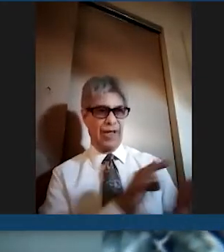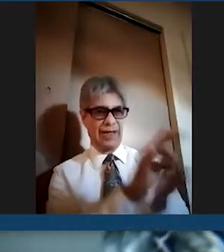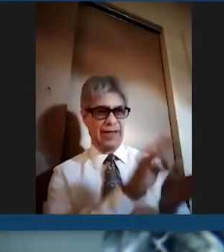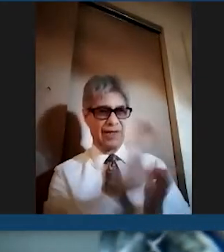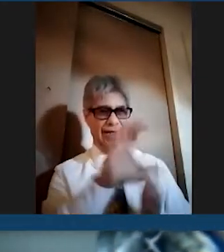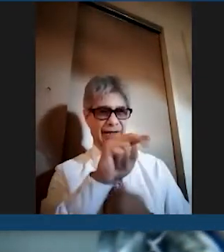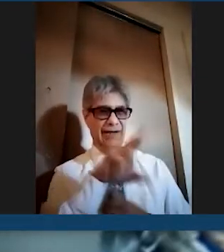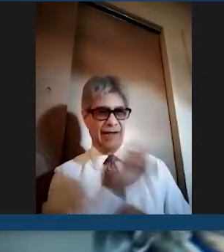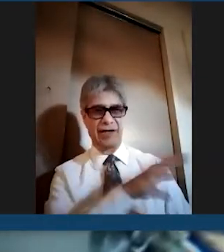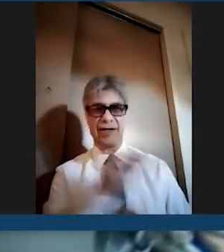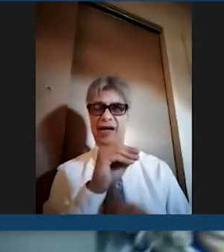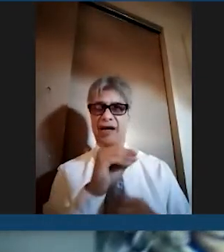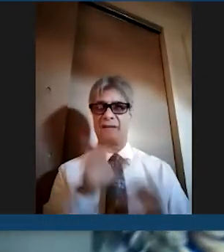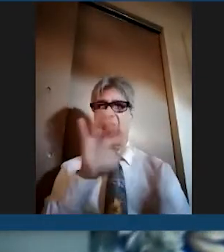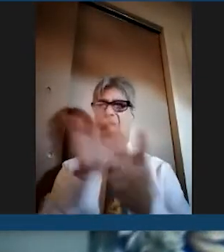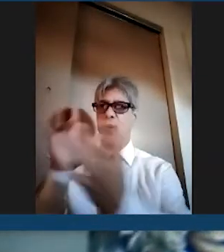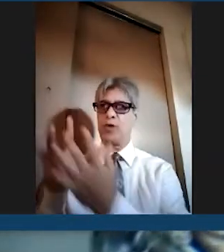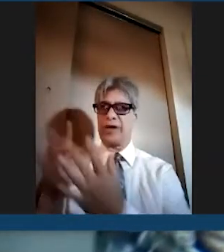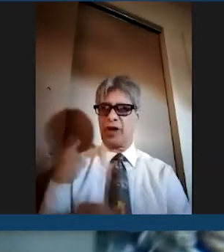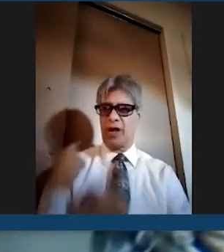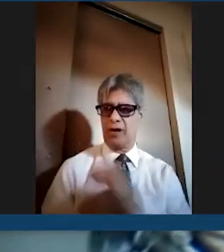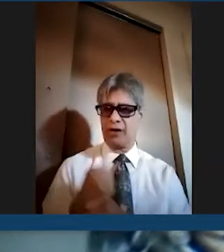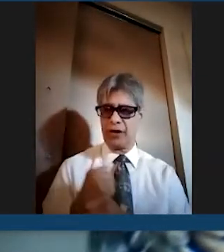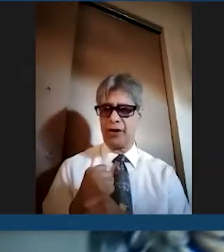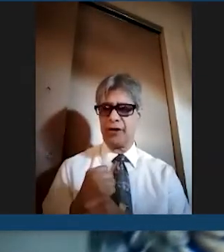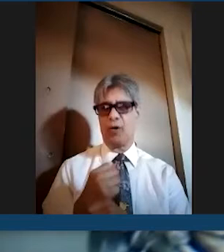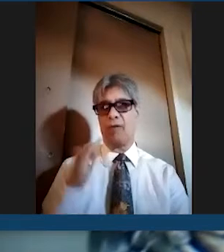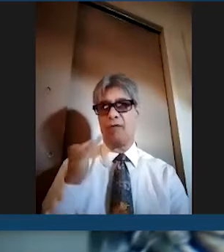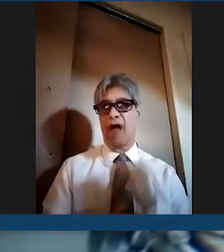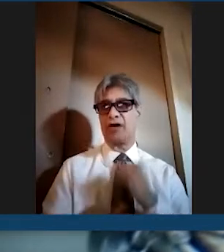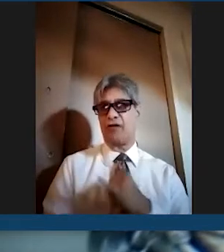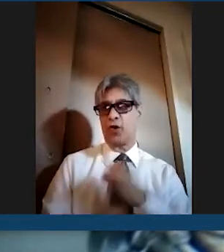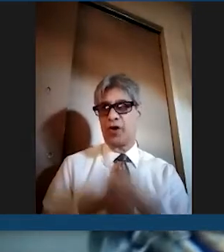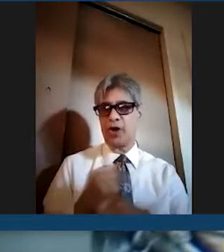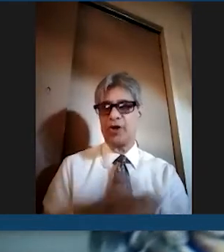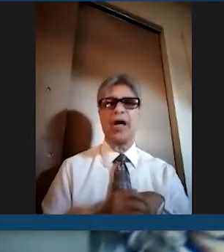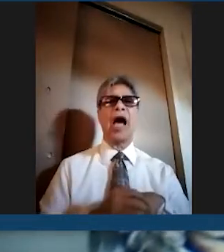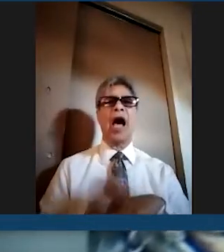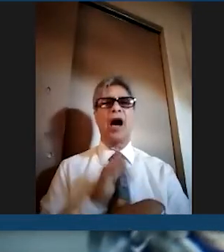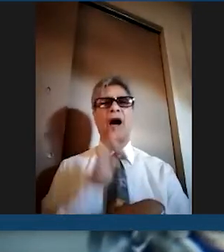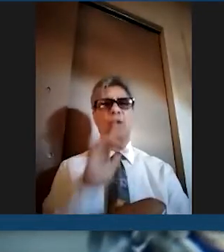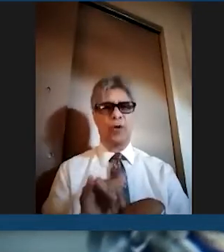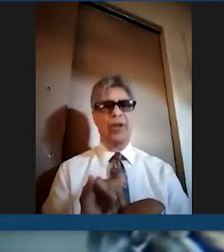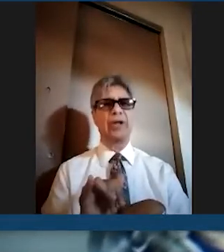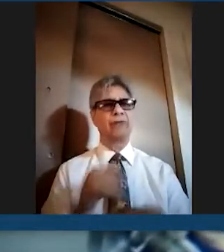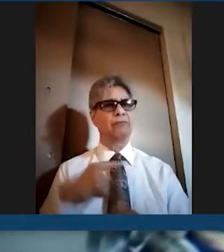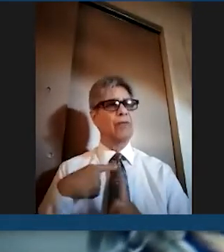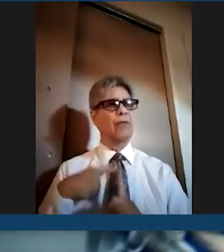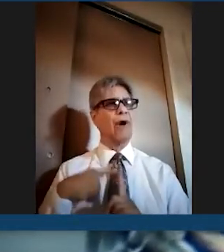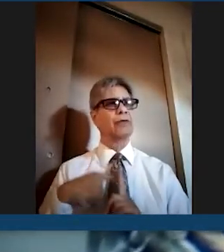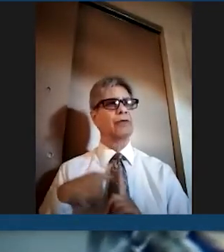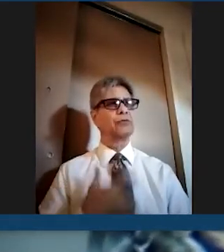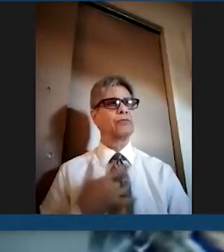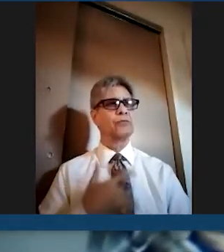this past year and past 2 years, I am really optimistic in the engagement of